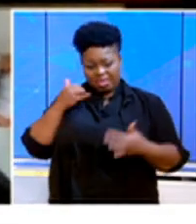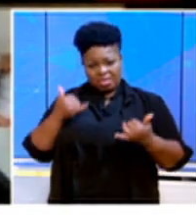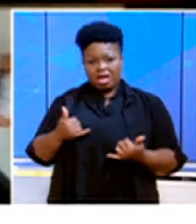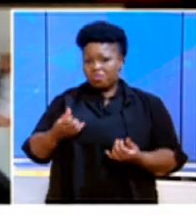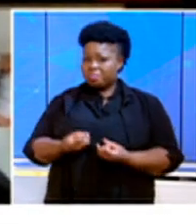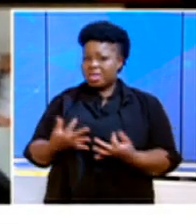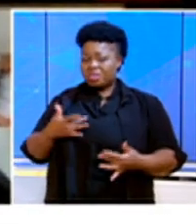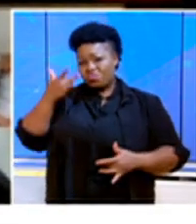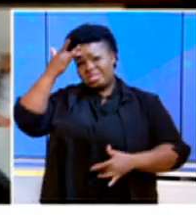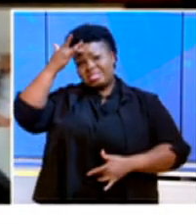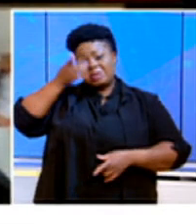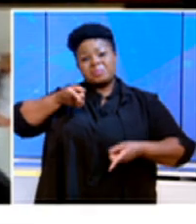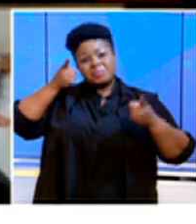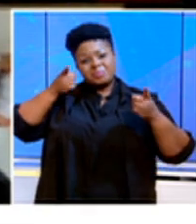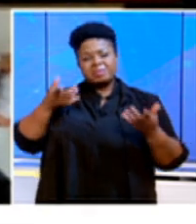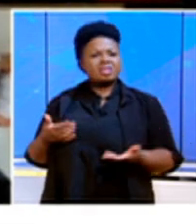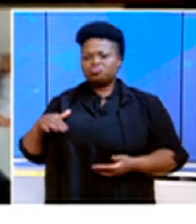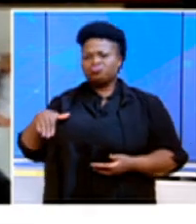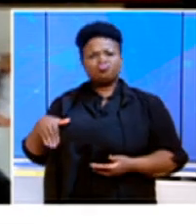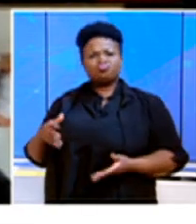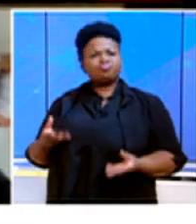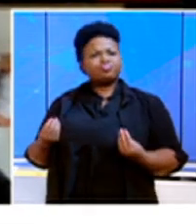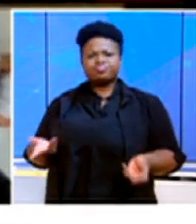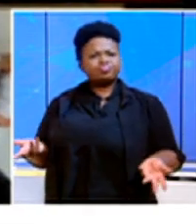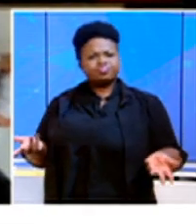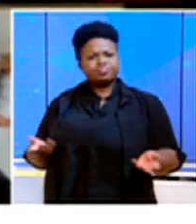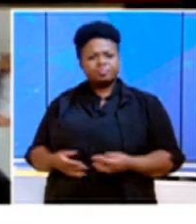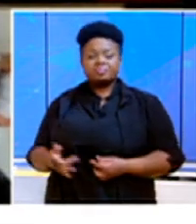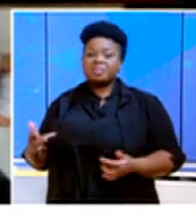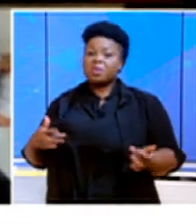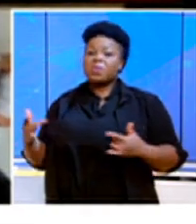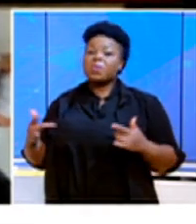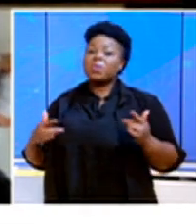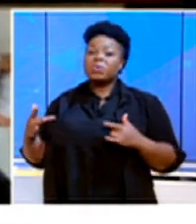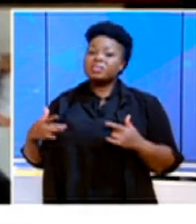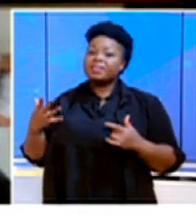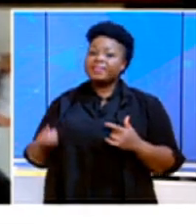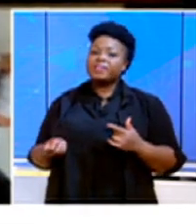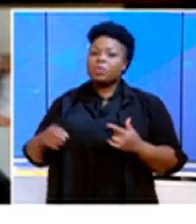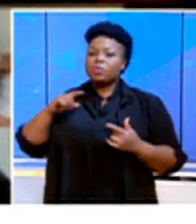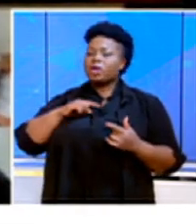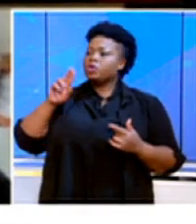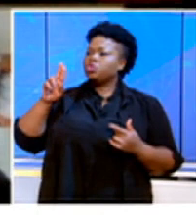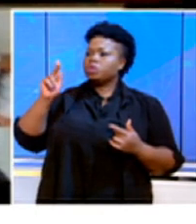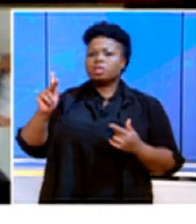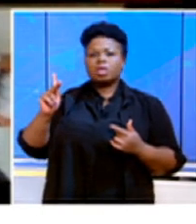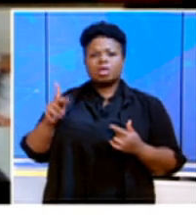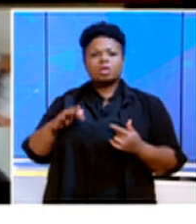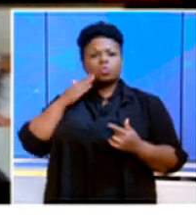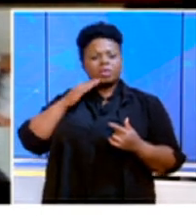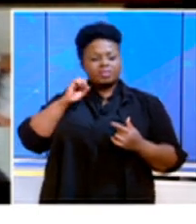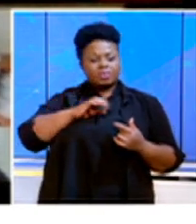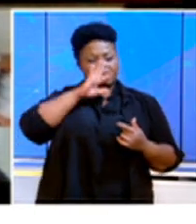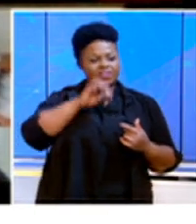of severe illness could have been vaccinated. So this is the concern. The United Kingdom took a day after the South